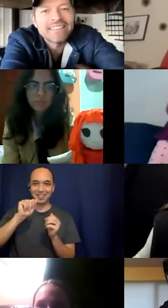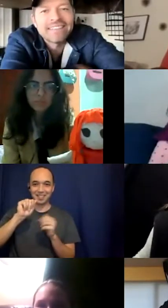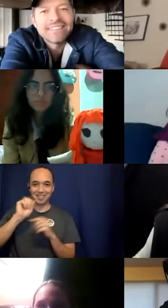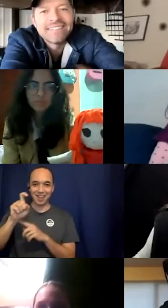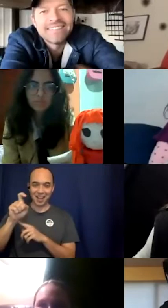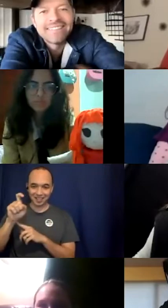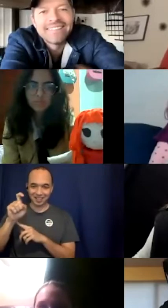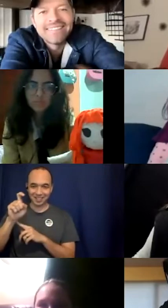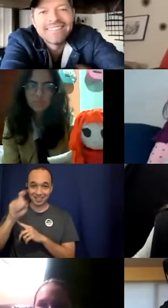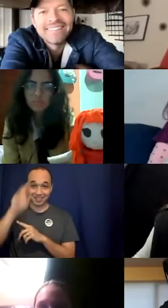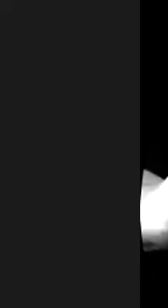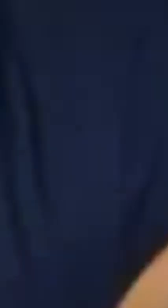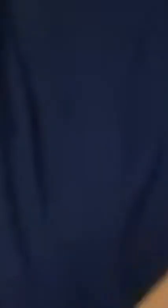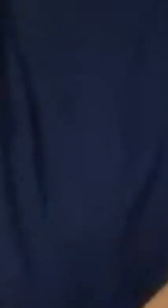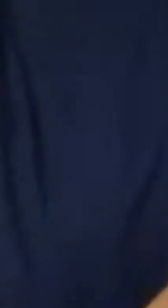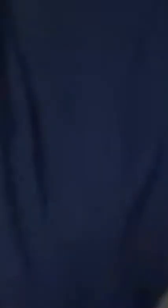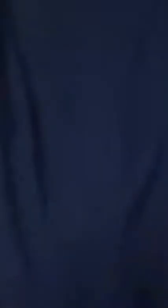community and to